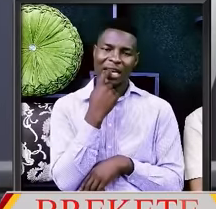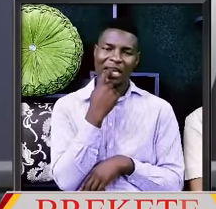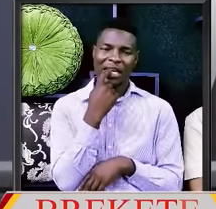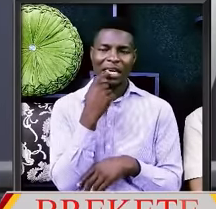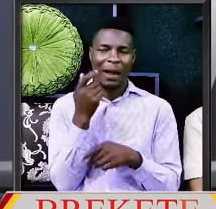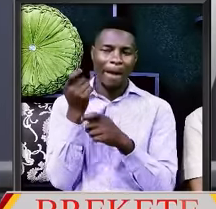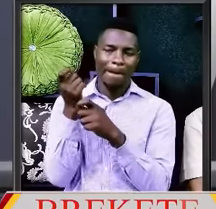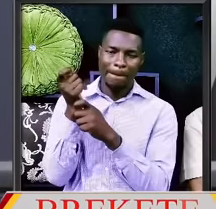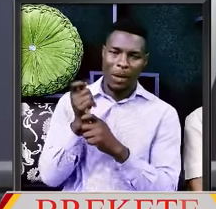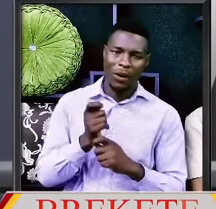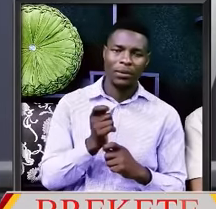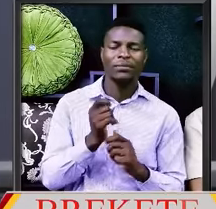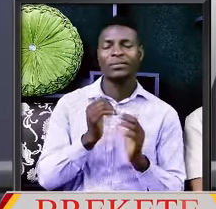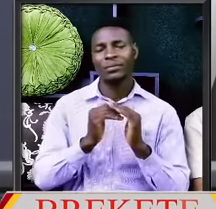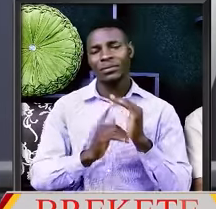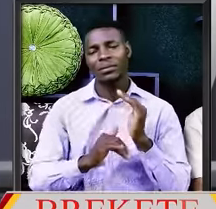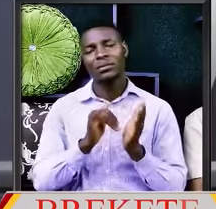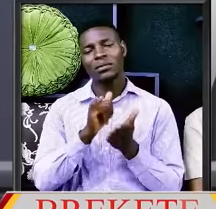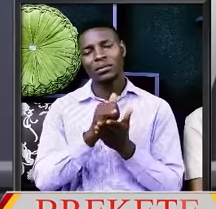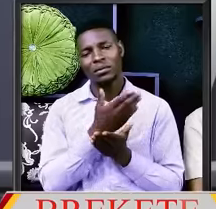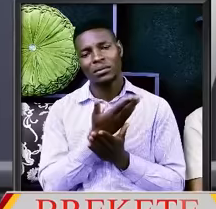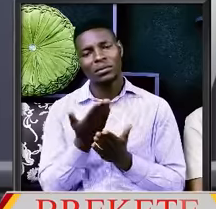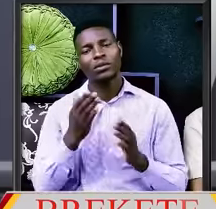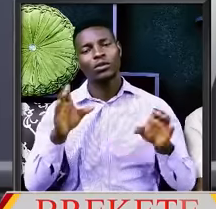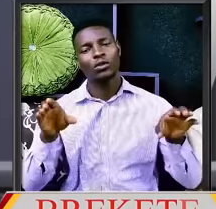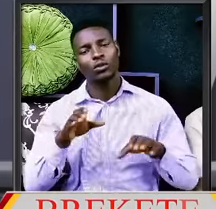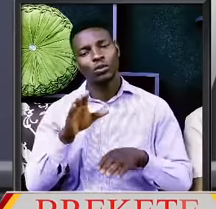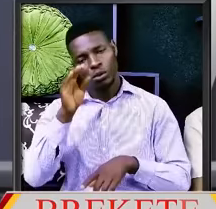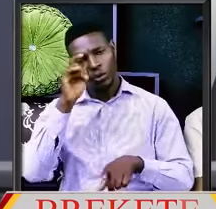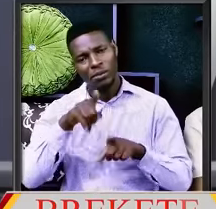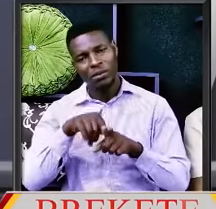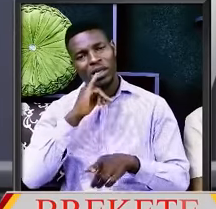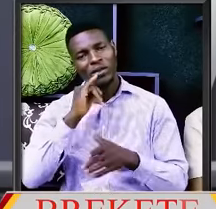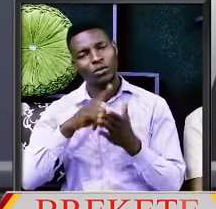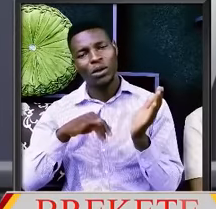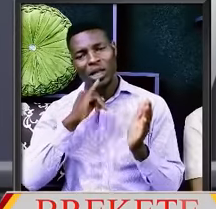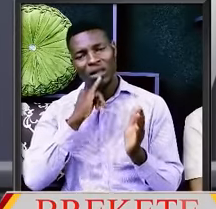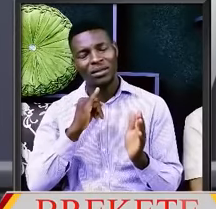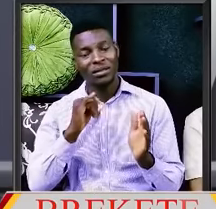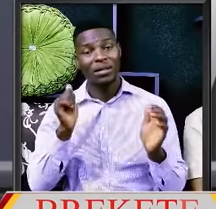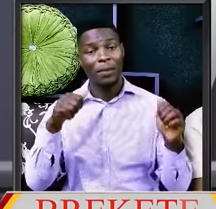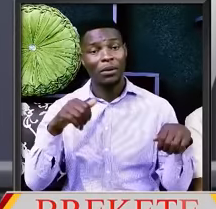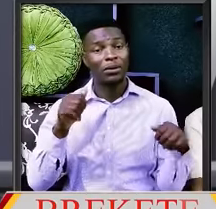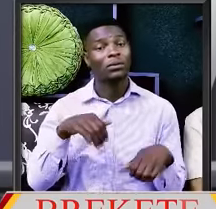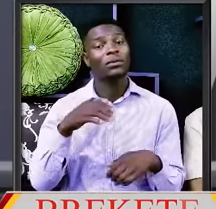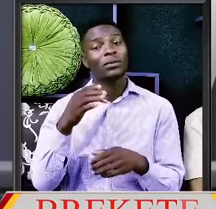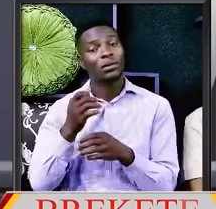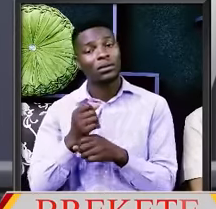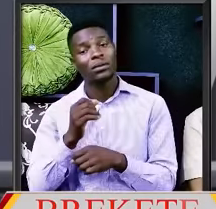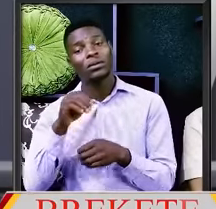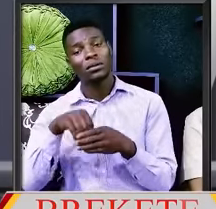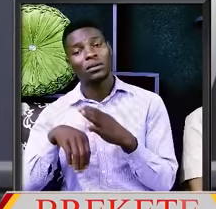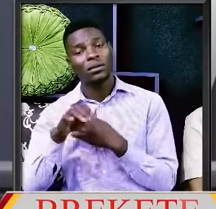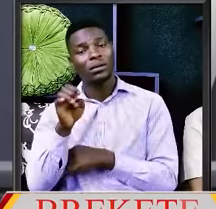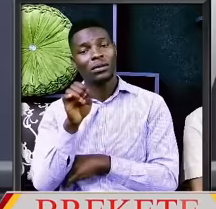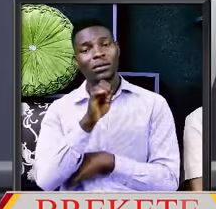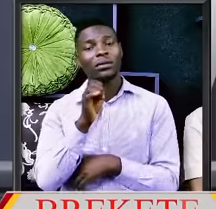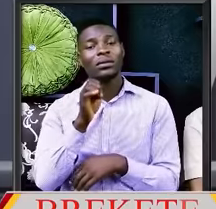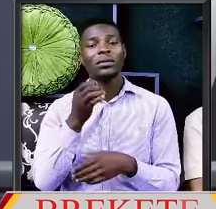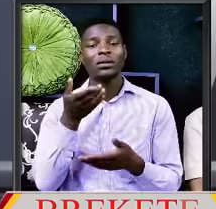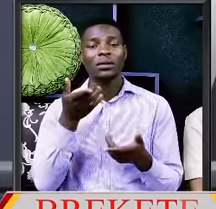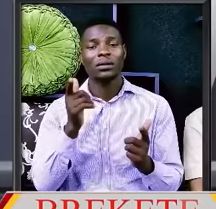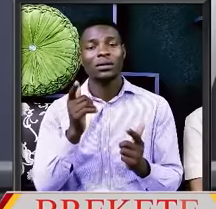where then do your brother is what is obtainable in the east. Make somebody arrest